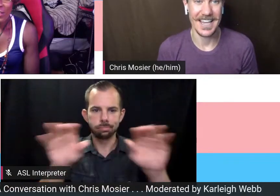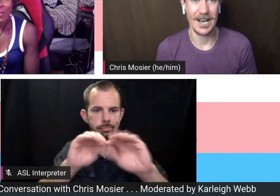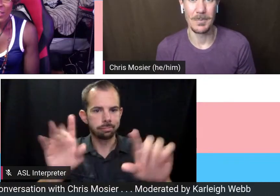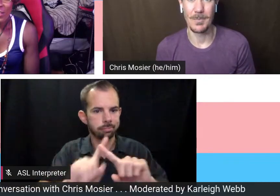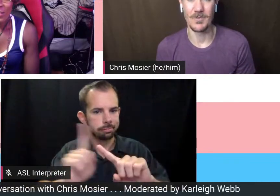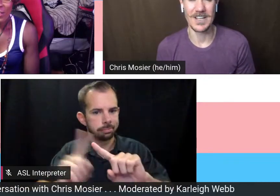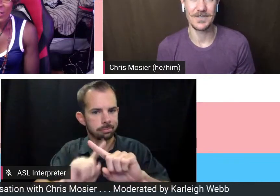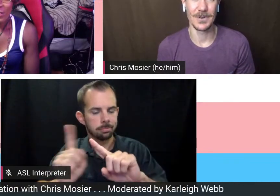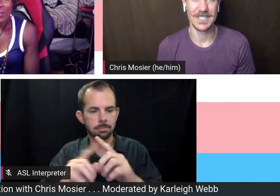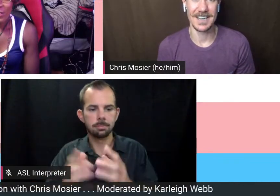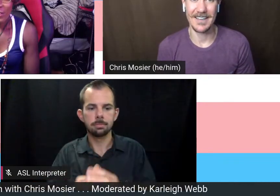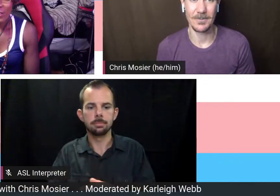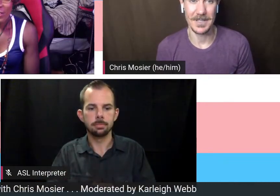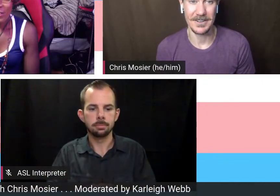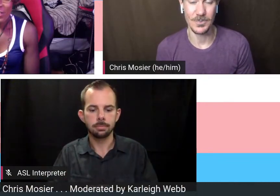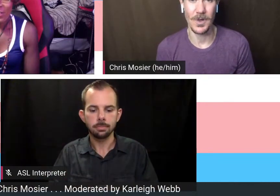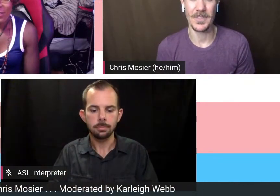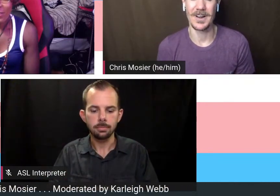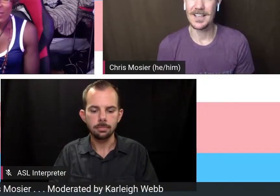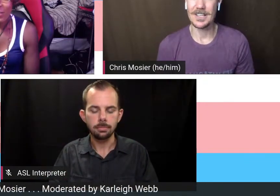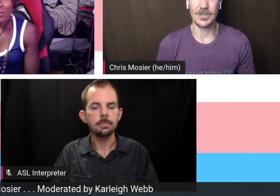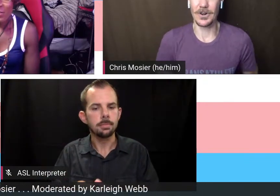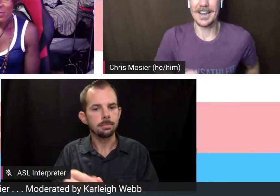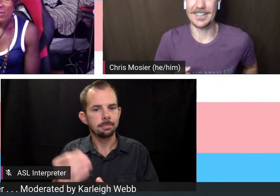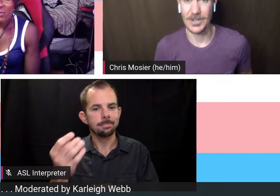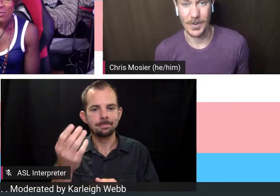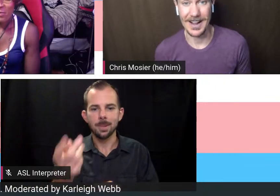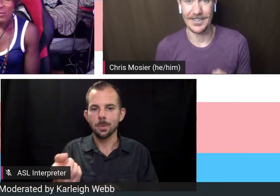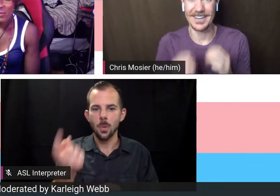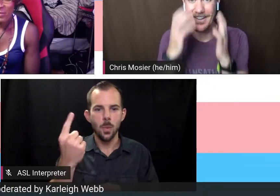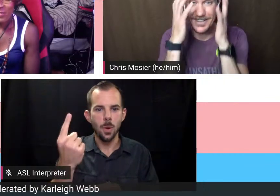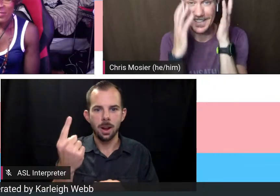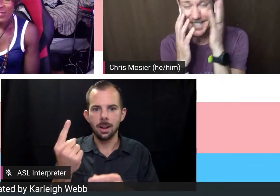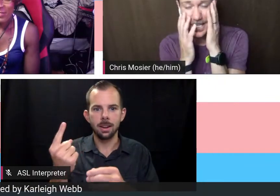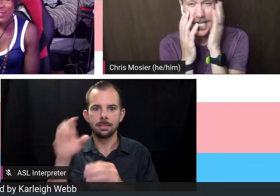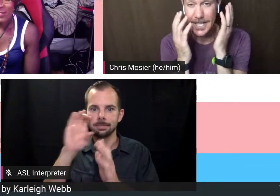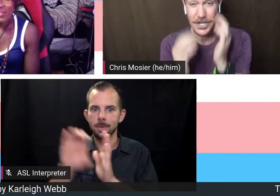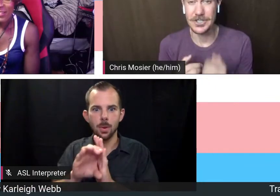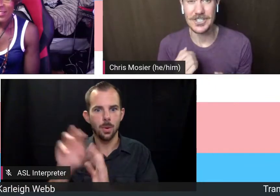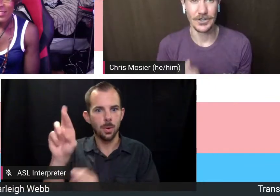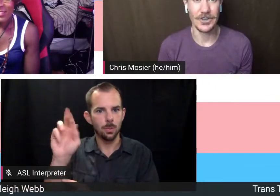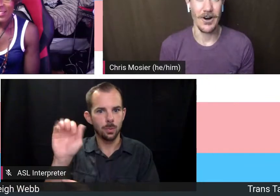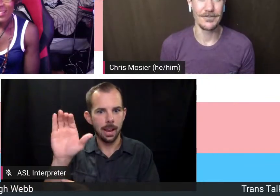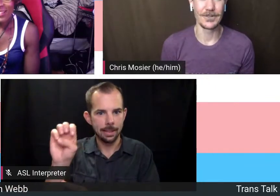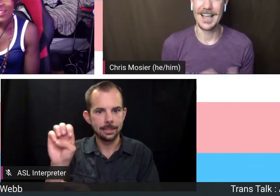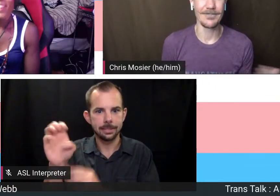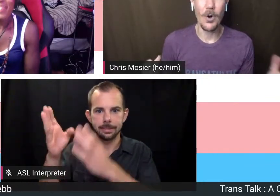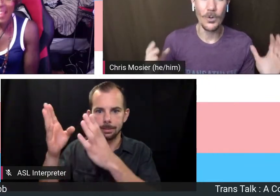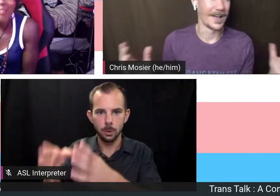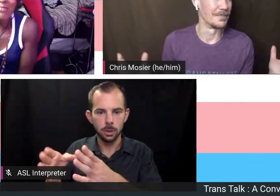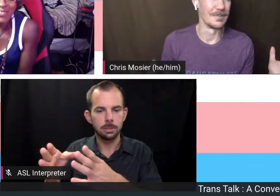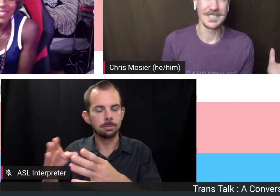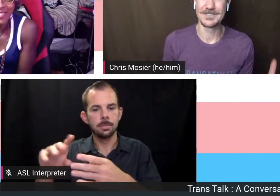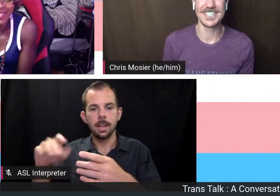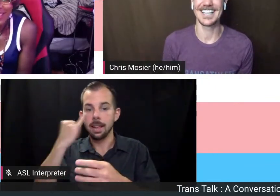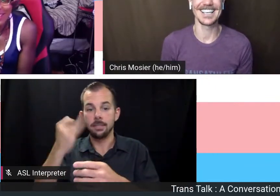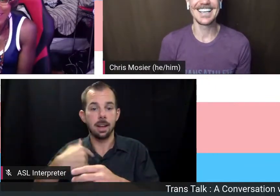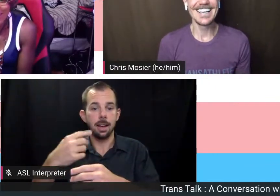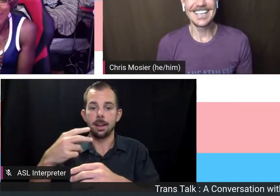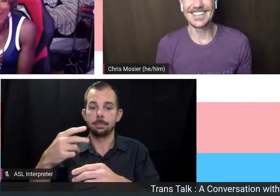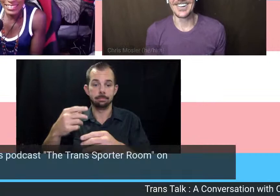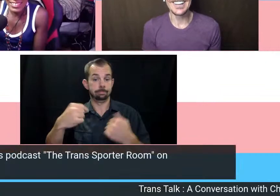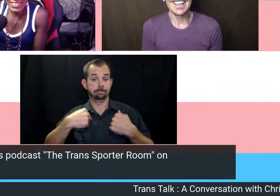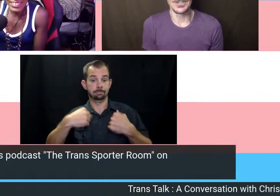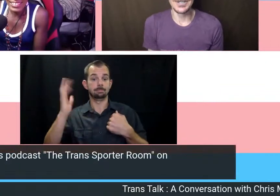you get that album of race photos, and inevitably there's one there, you're hitting the ground and everything is like, you just look awful. I have whole albums of just